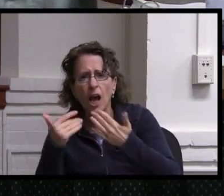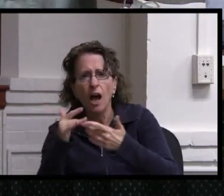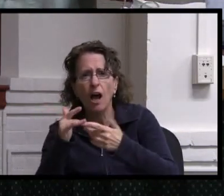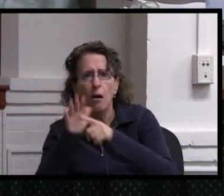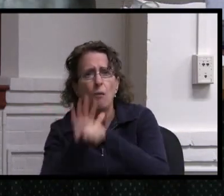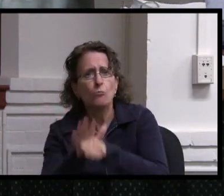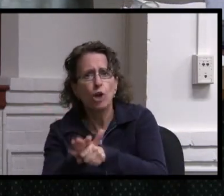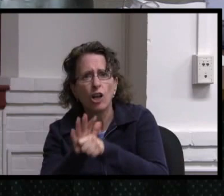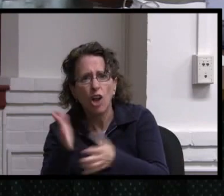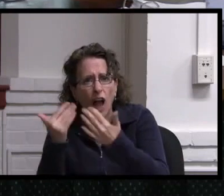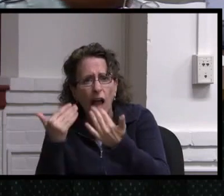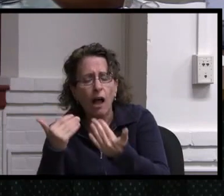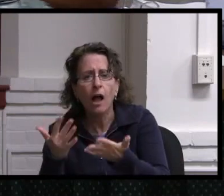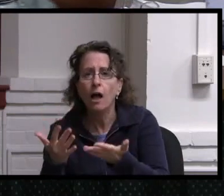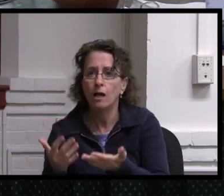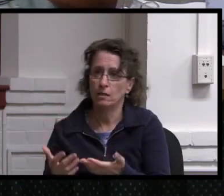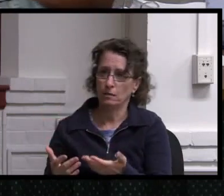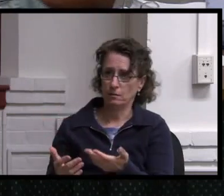again,